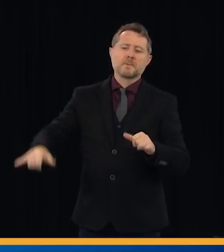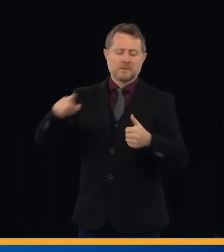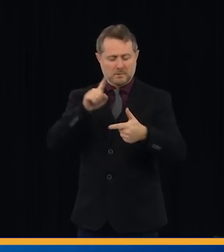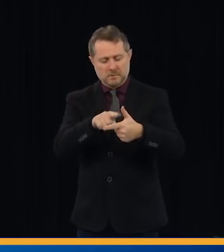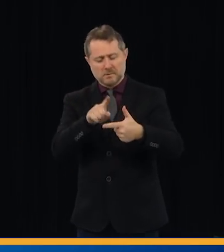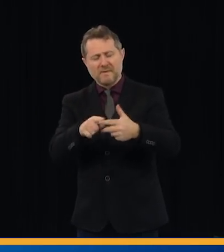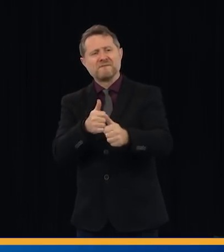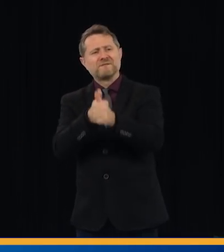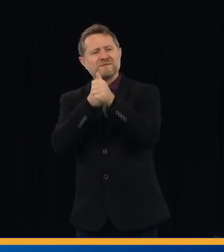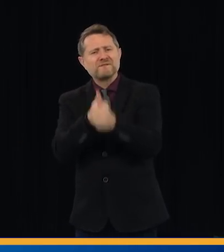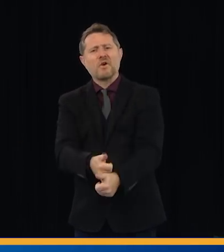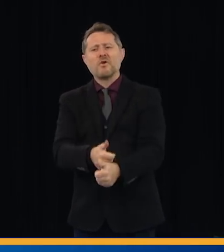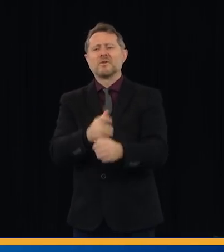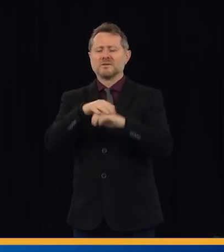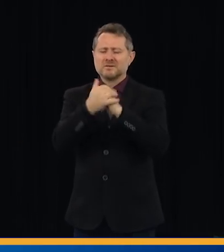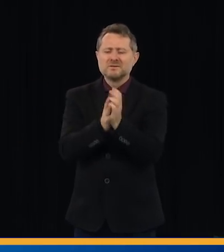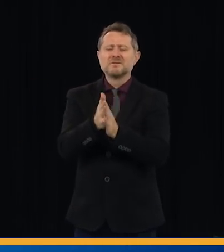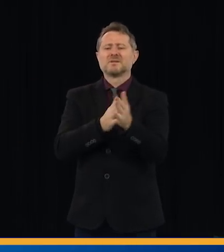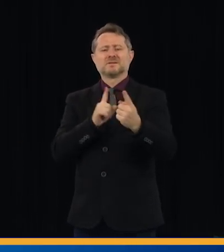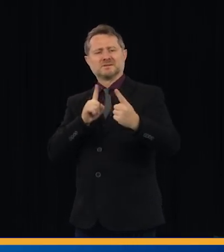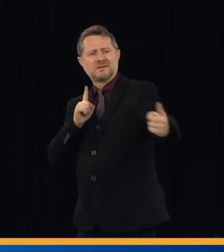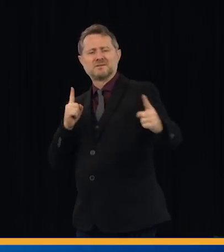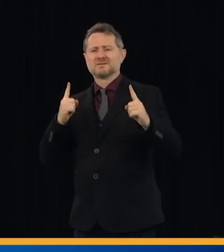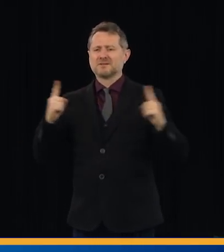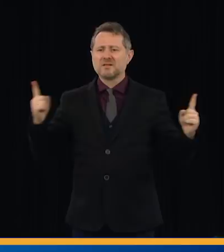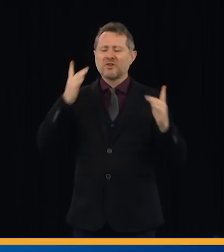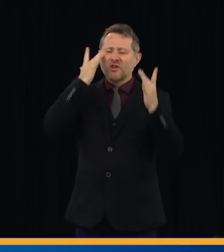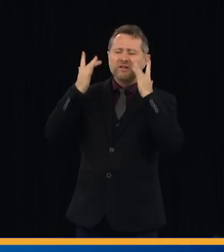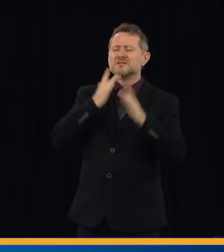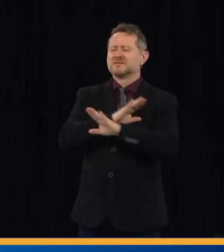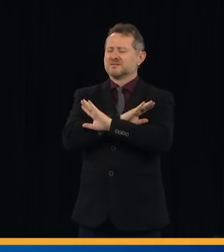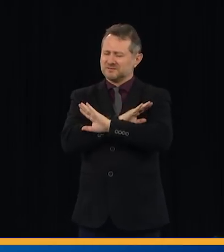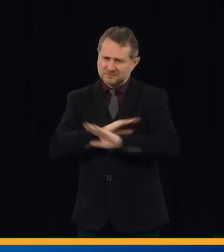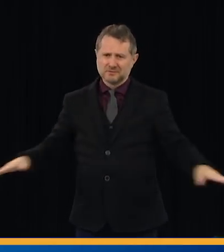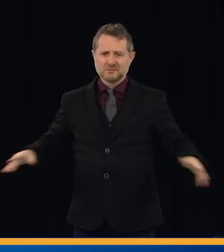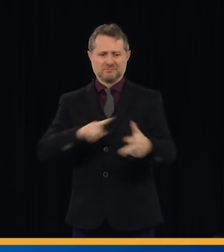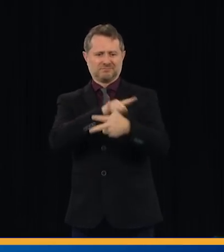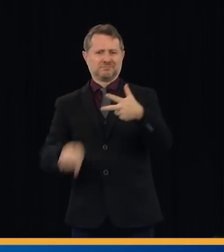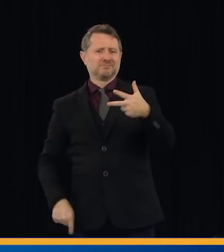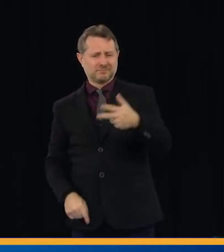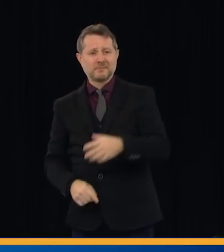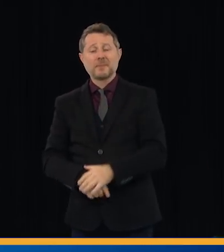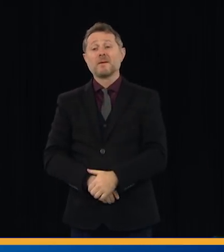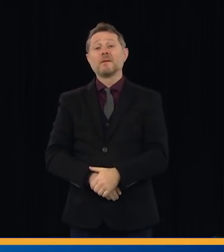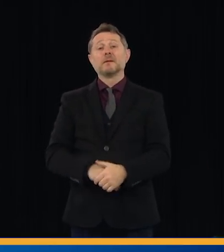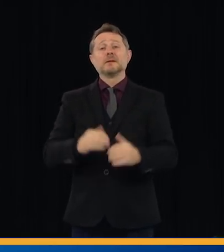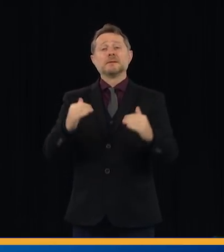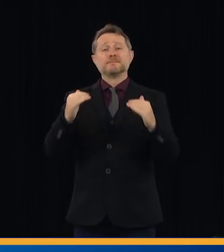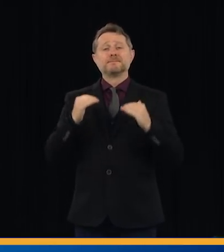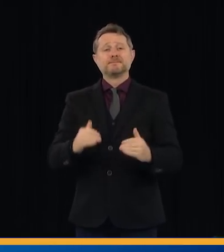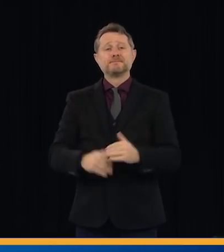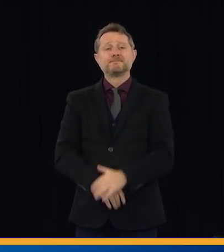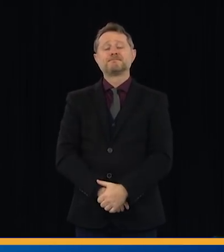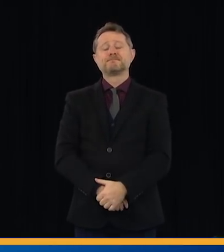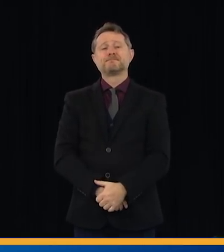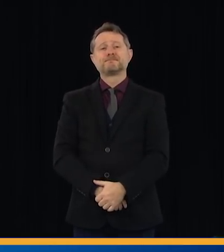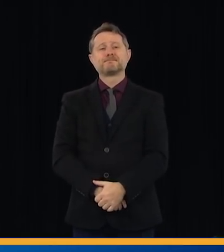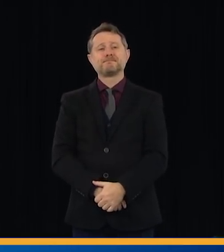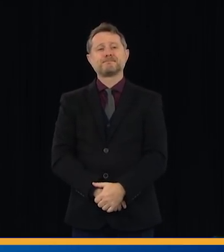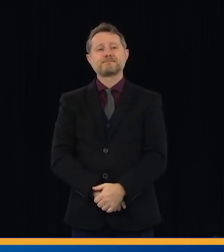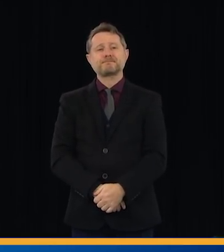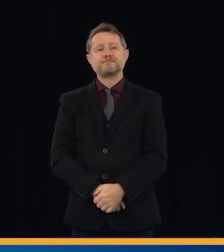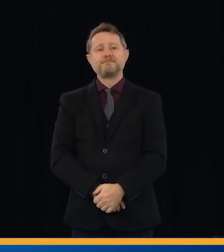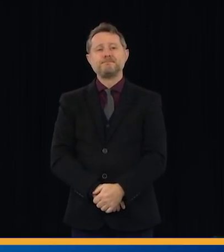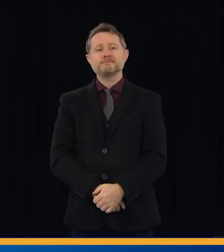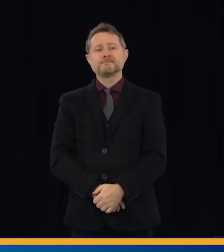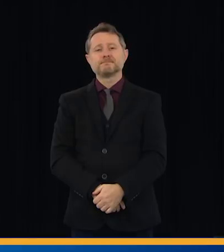disciplined about it. General comment as to where we are. Rule one in